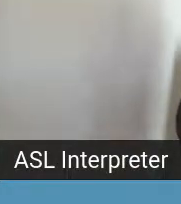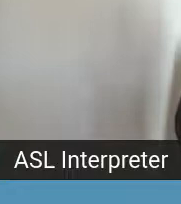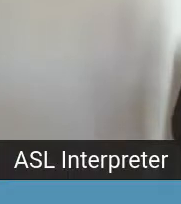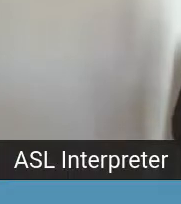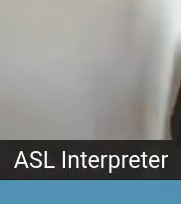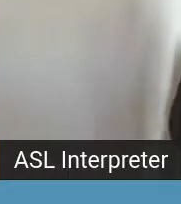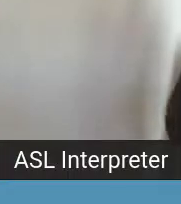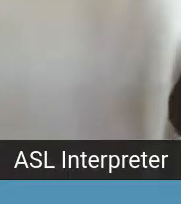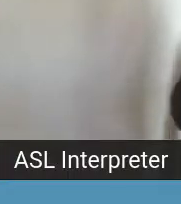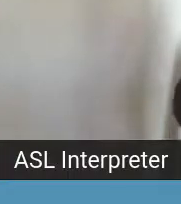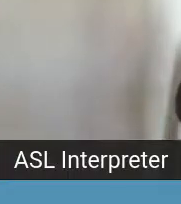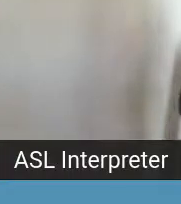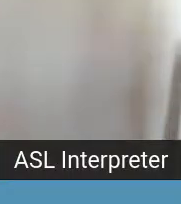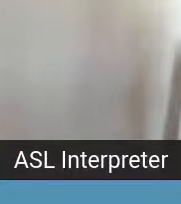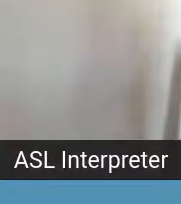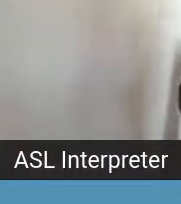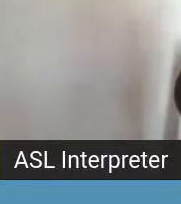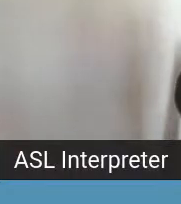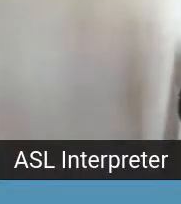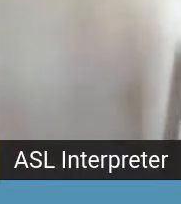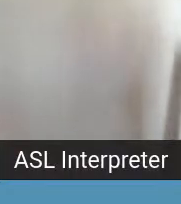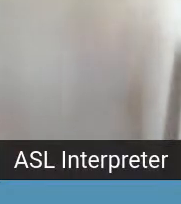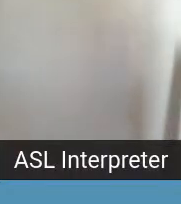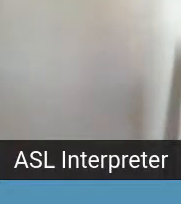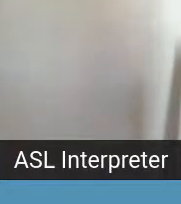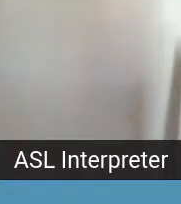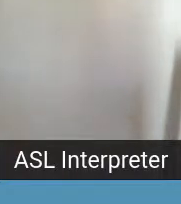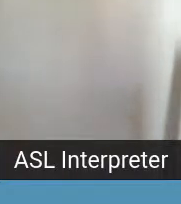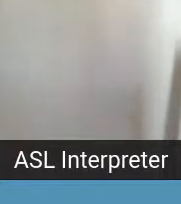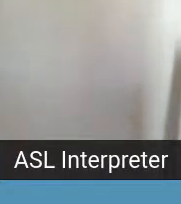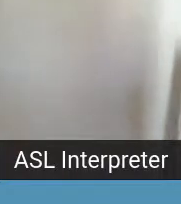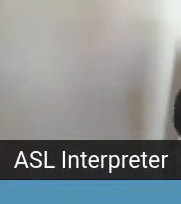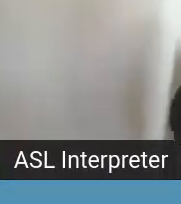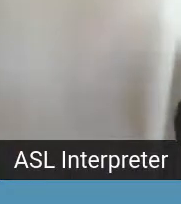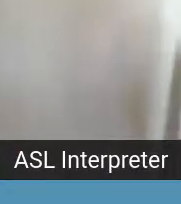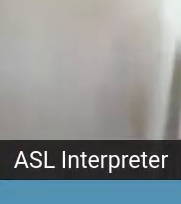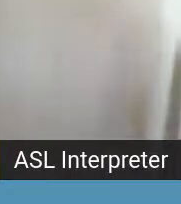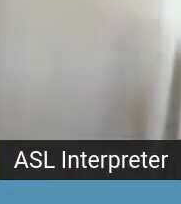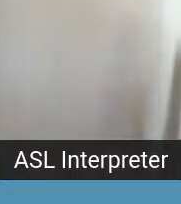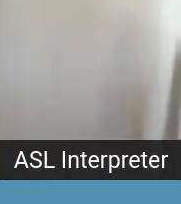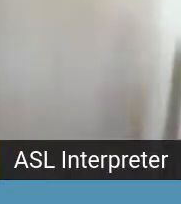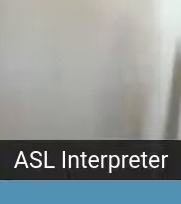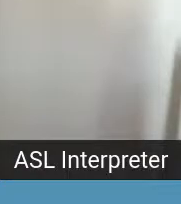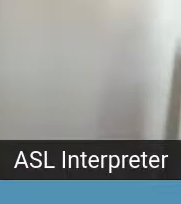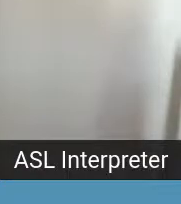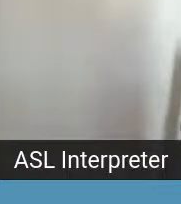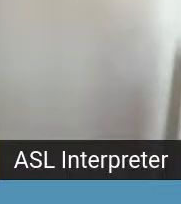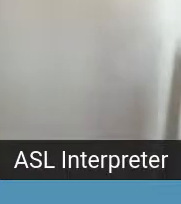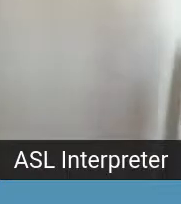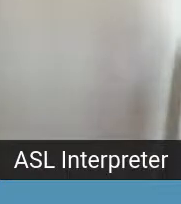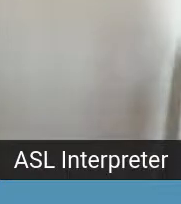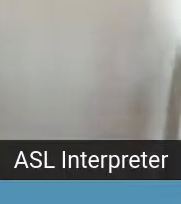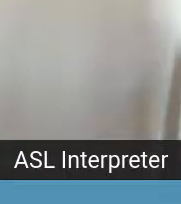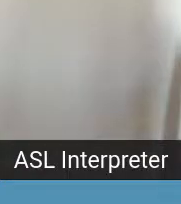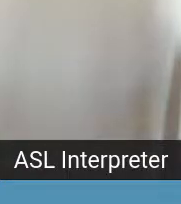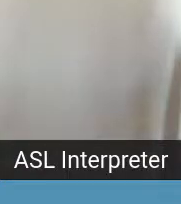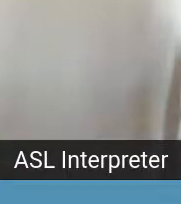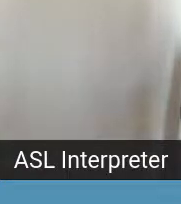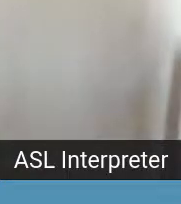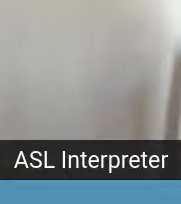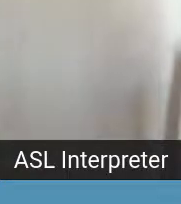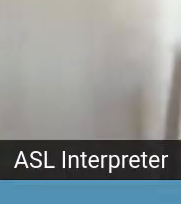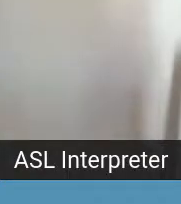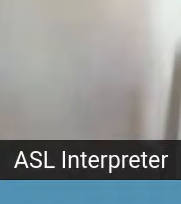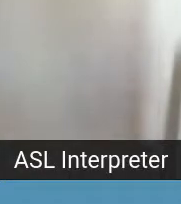this, but there is a group of folks who work in government. So when I was at the National Archives and the Smithsonian and the National Gallery of Art, I was a government